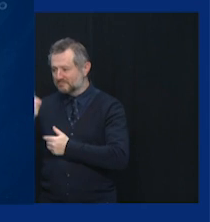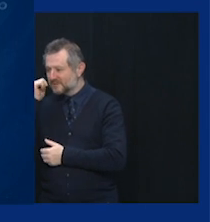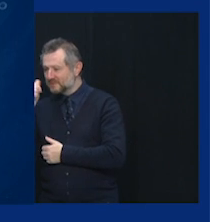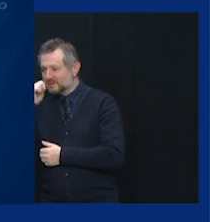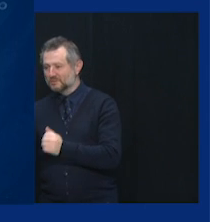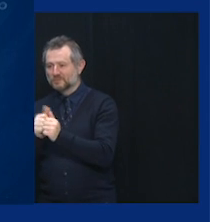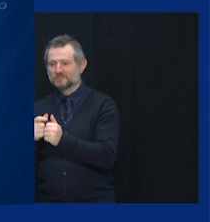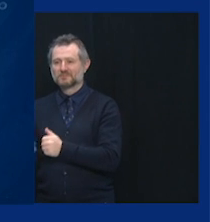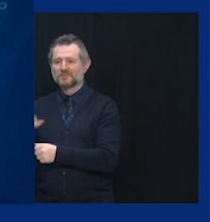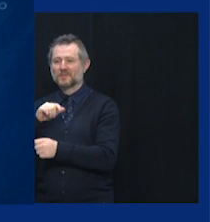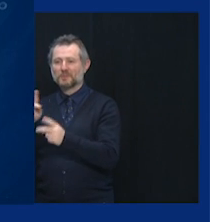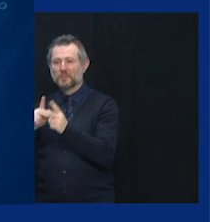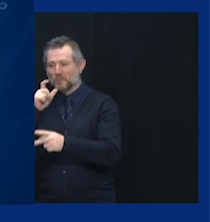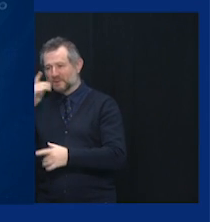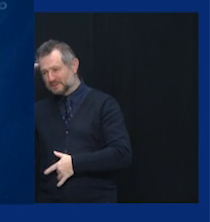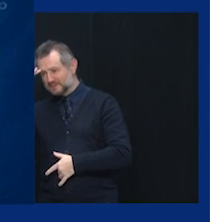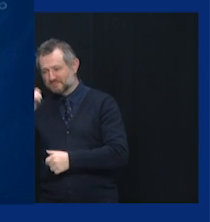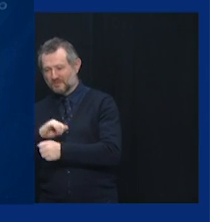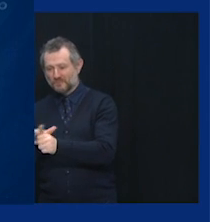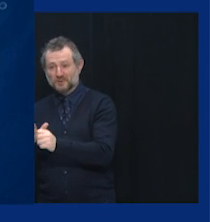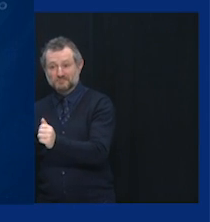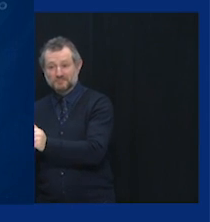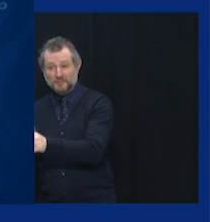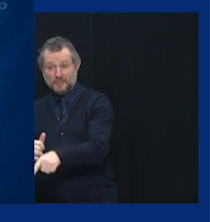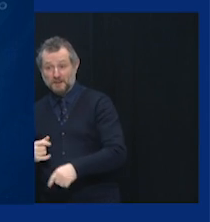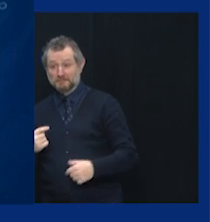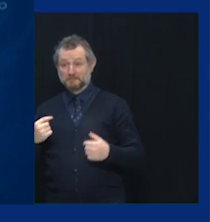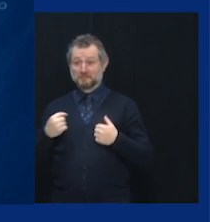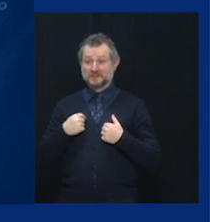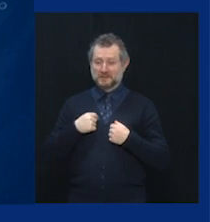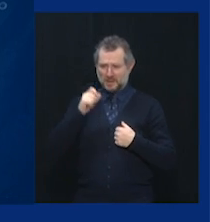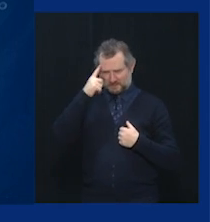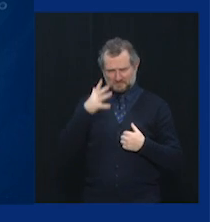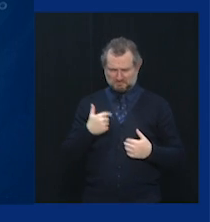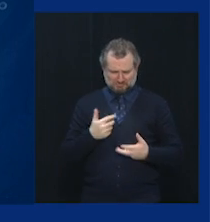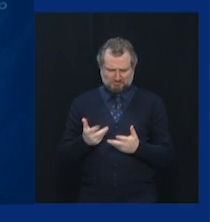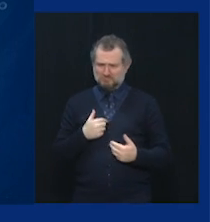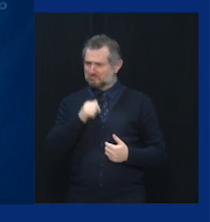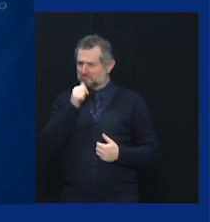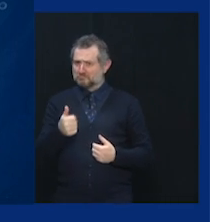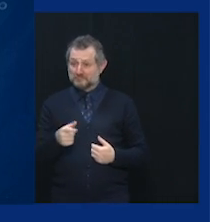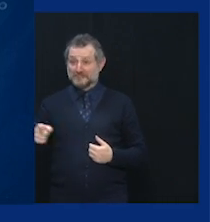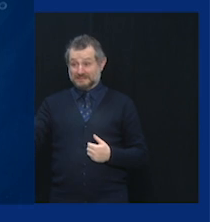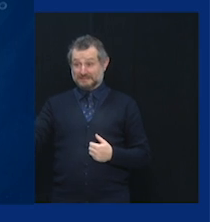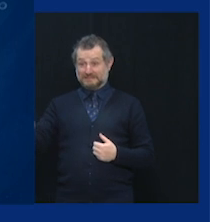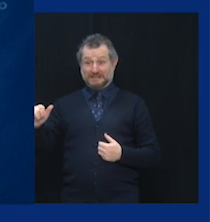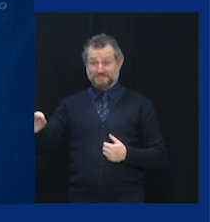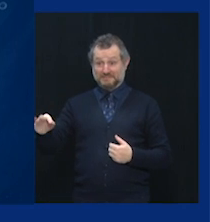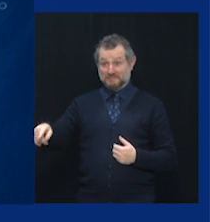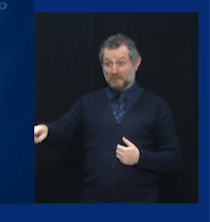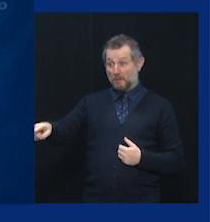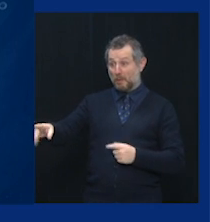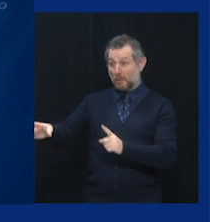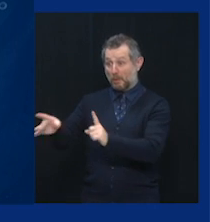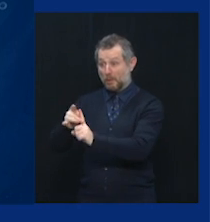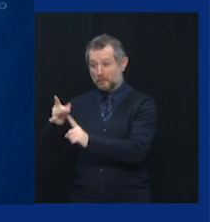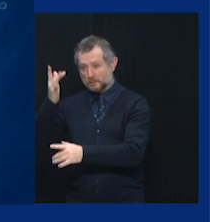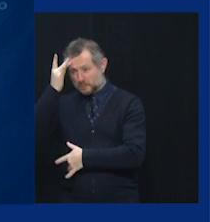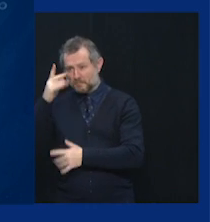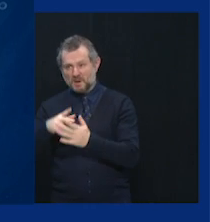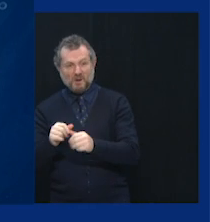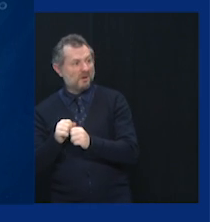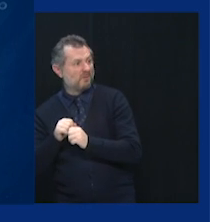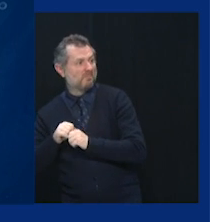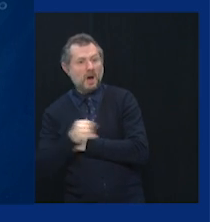every day. I'm not. They are. And if they get it, they're super spreaders. And if they get it, the hospital's closed down.